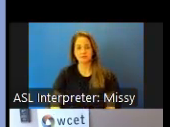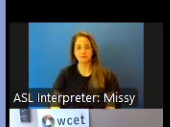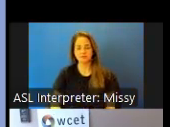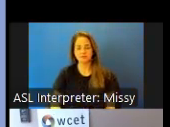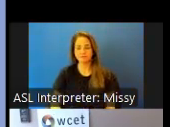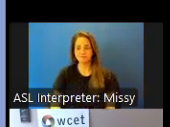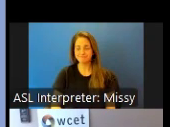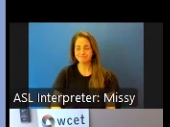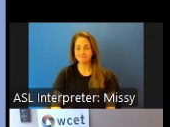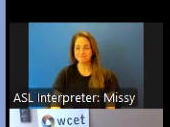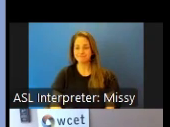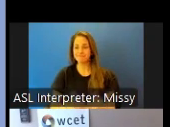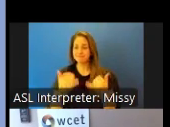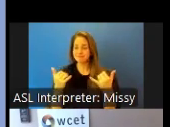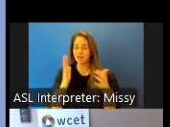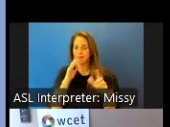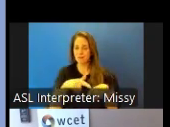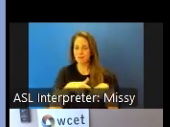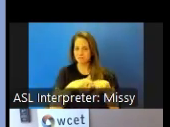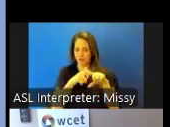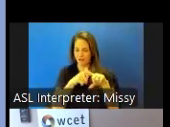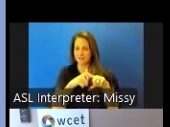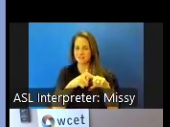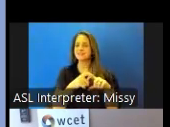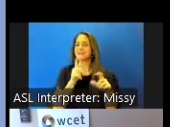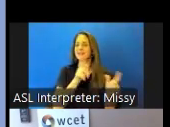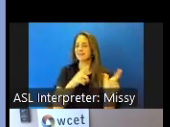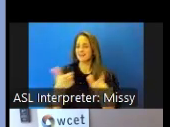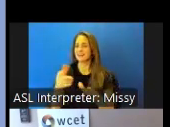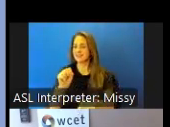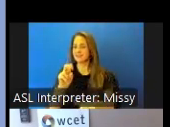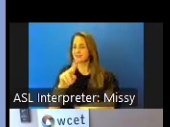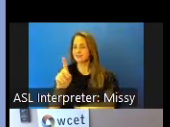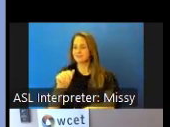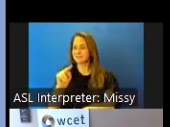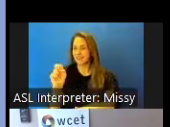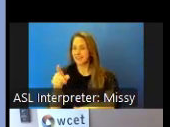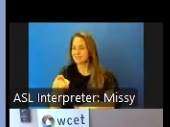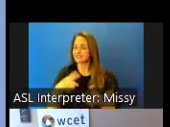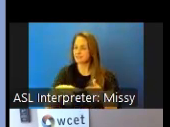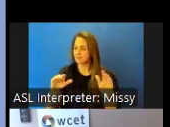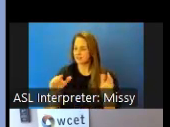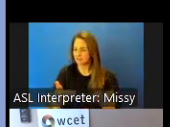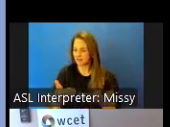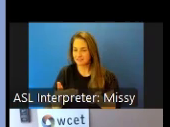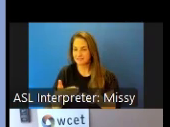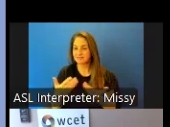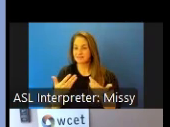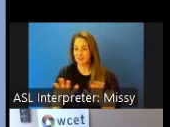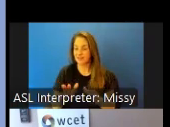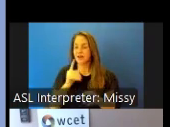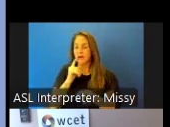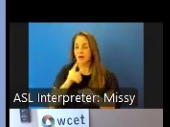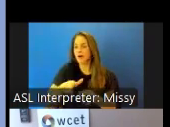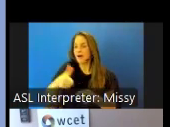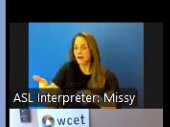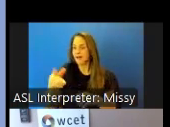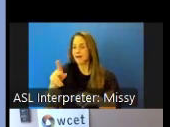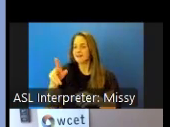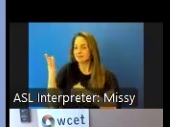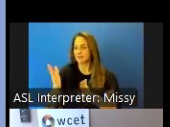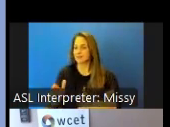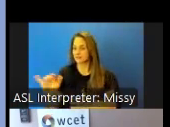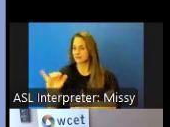All right, so I'm going to pause here and then I'm going to kick it to Suzanne for her introduction, and then she will have our speakers introduce